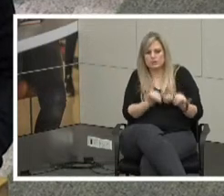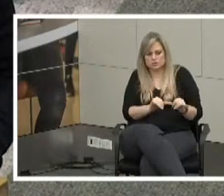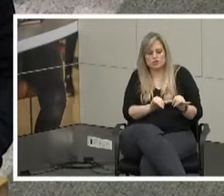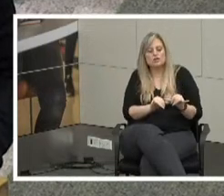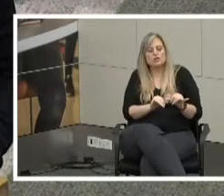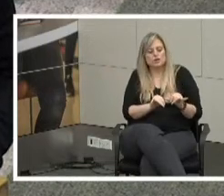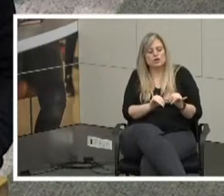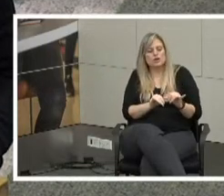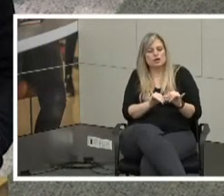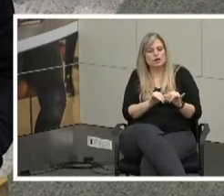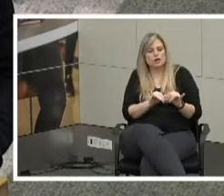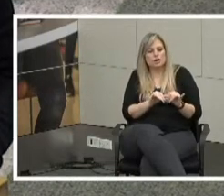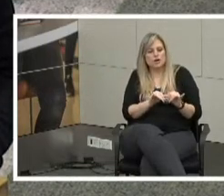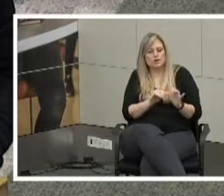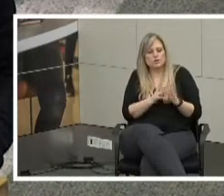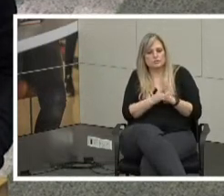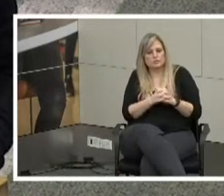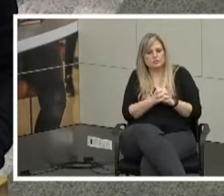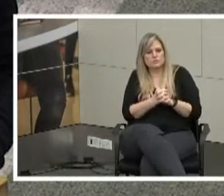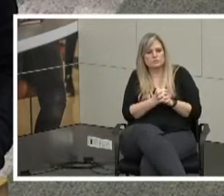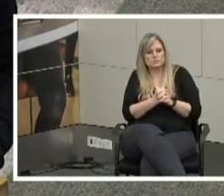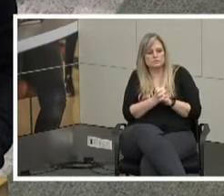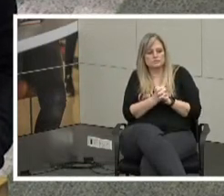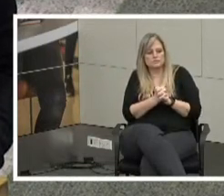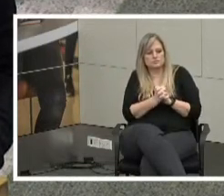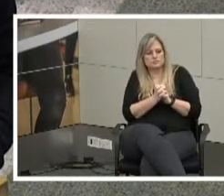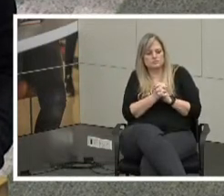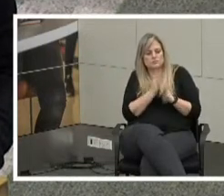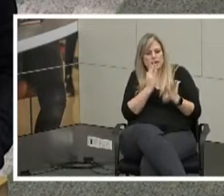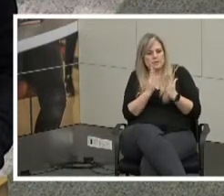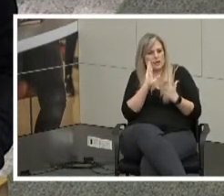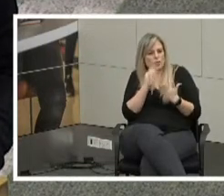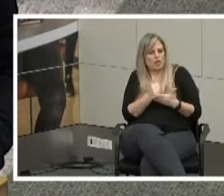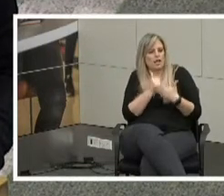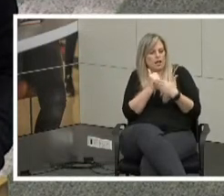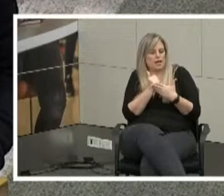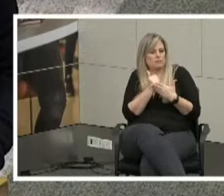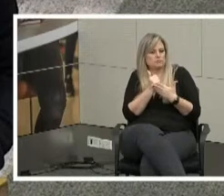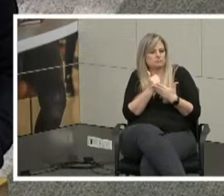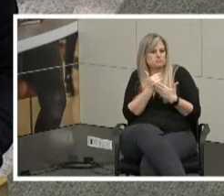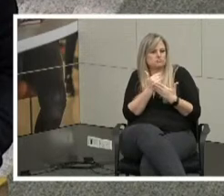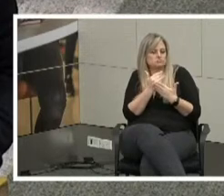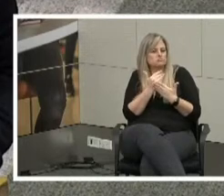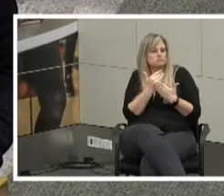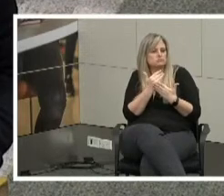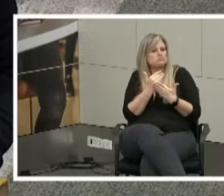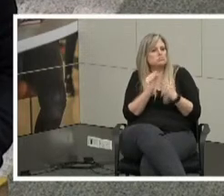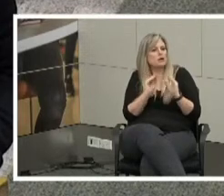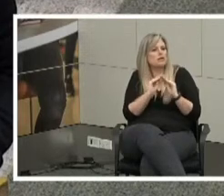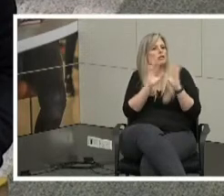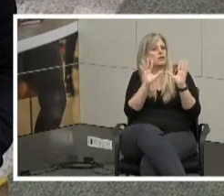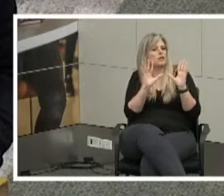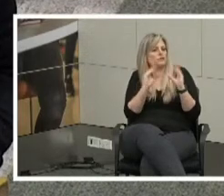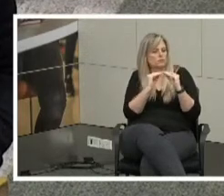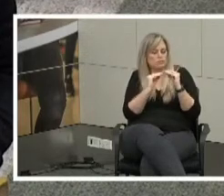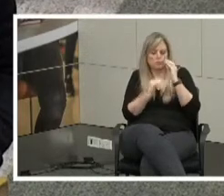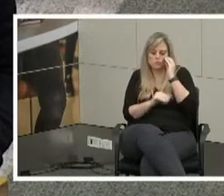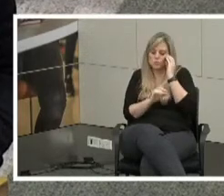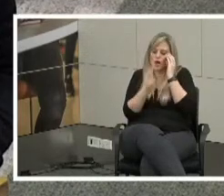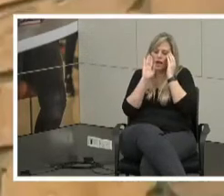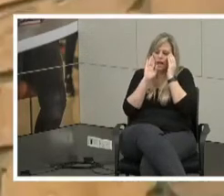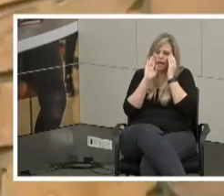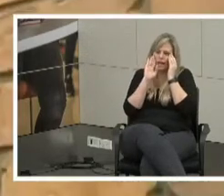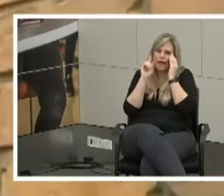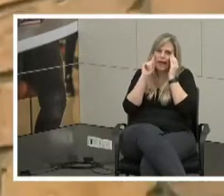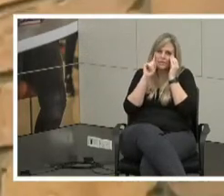um maybe that'll um that'll help some okay I think it will